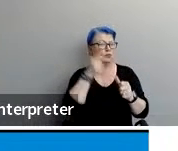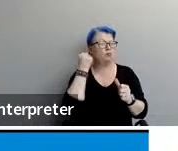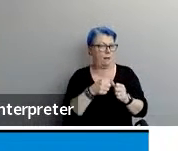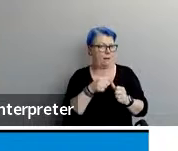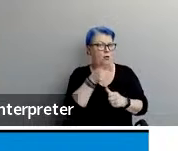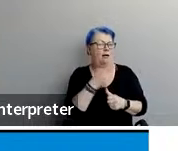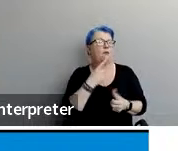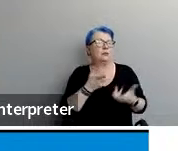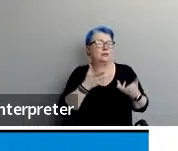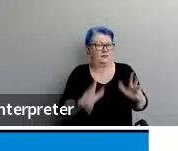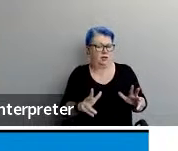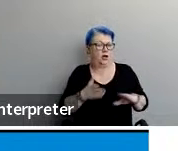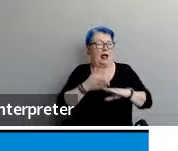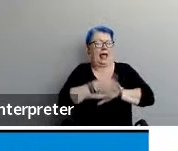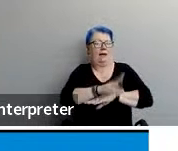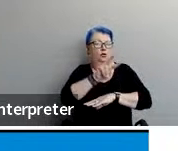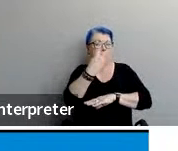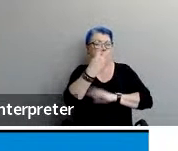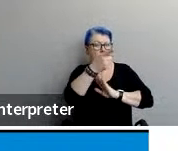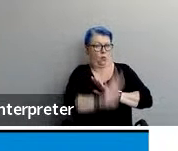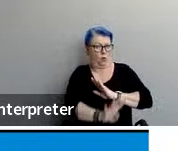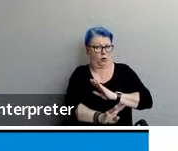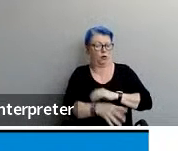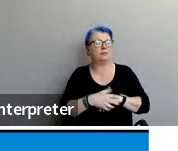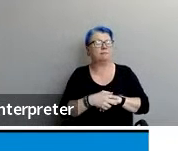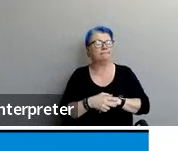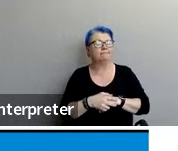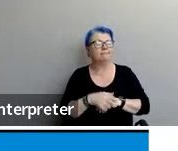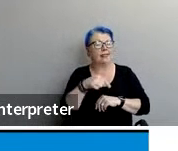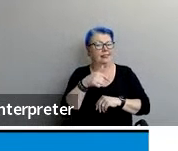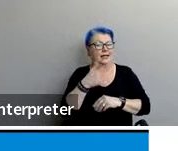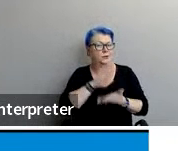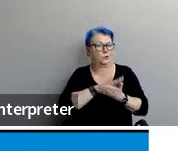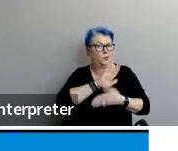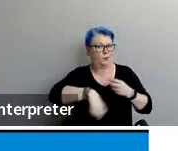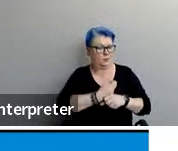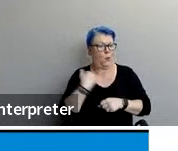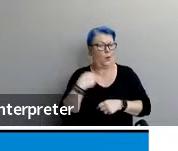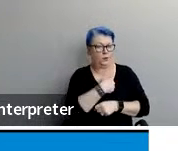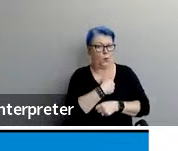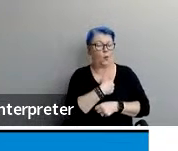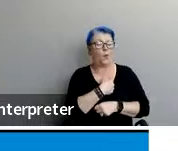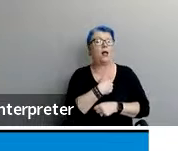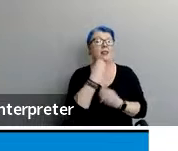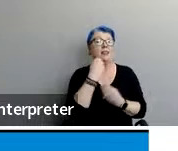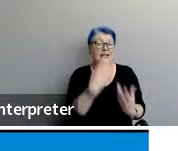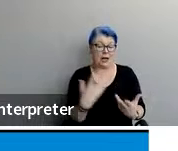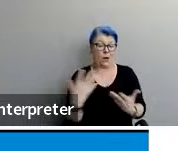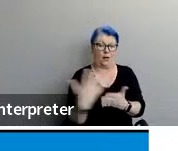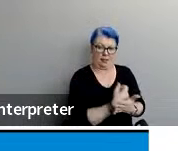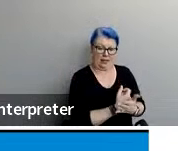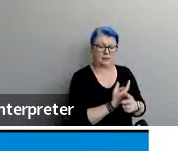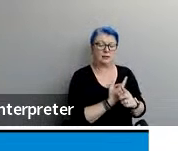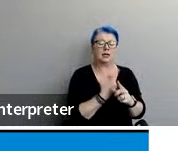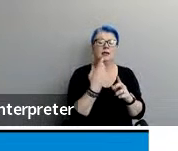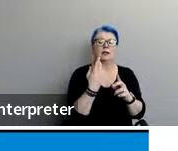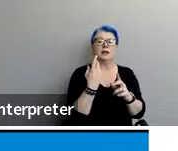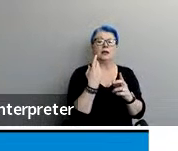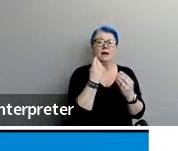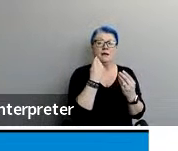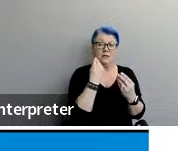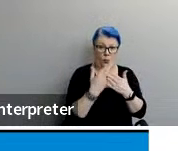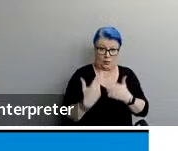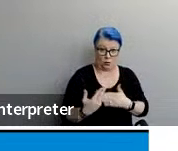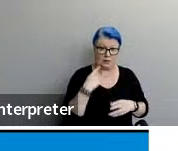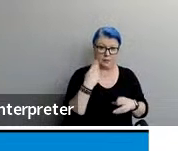was completed after second quarter this year, where we collected the data of the resources being used by departments. And